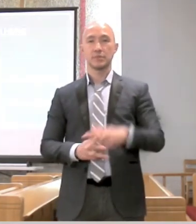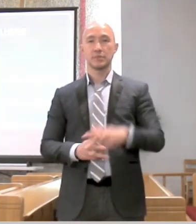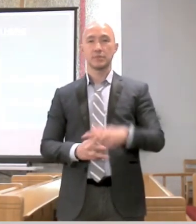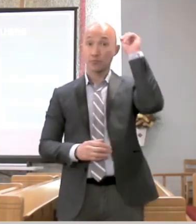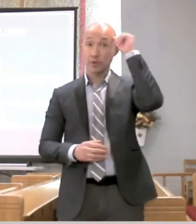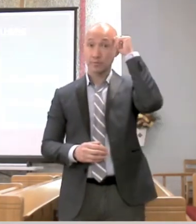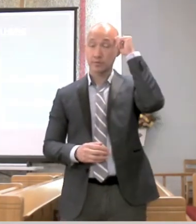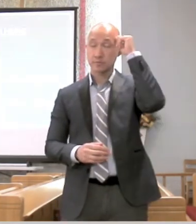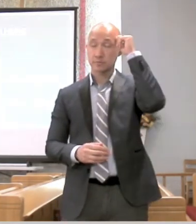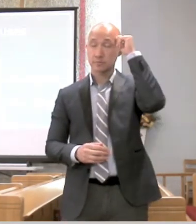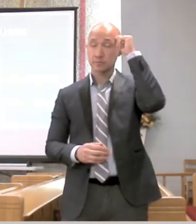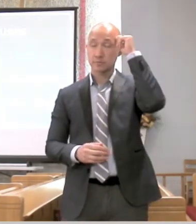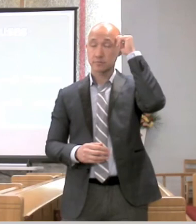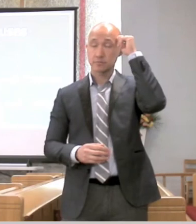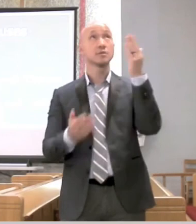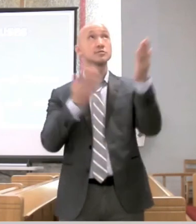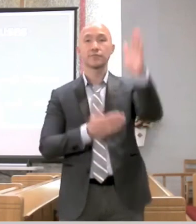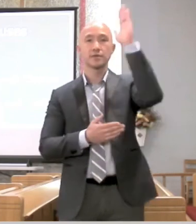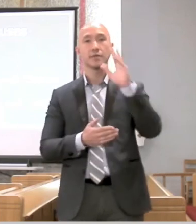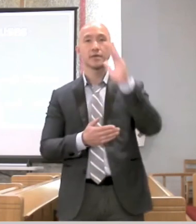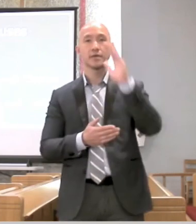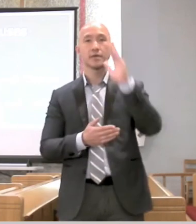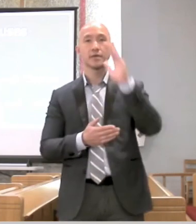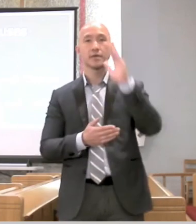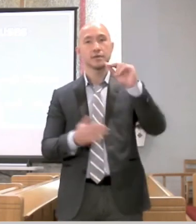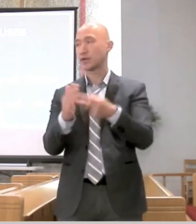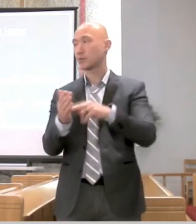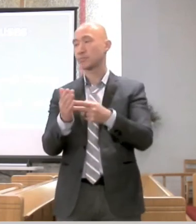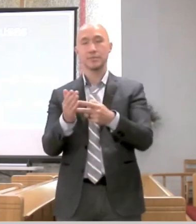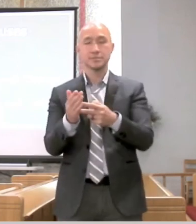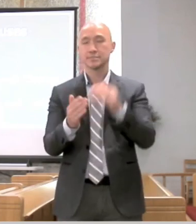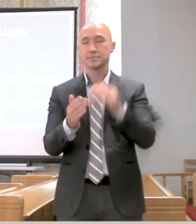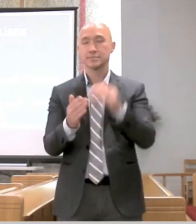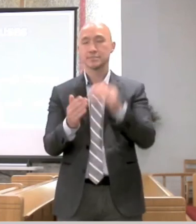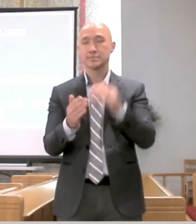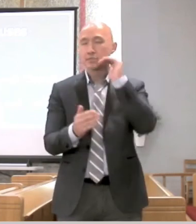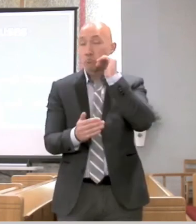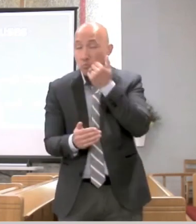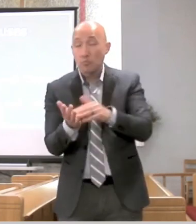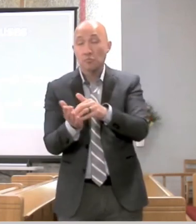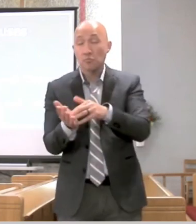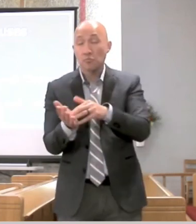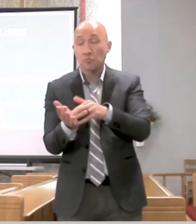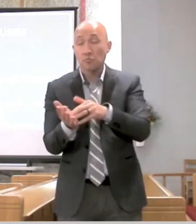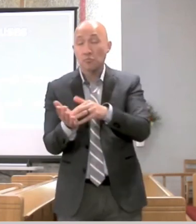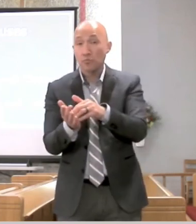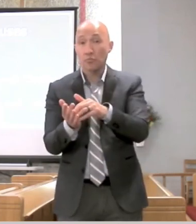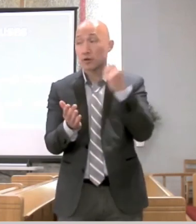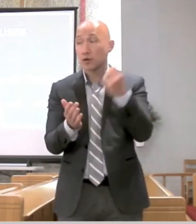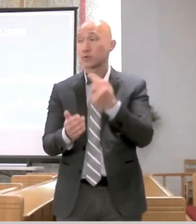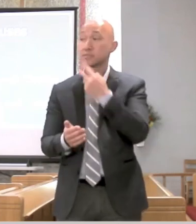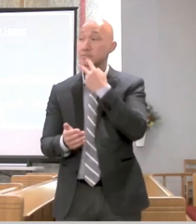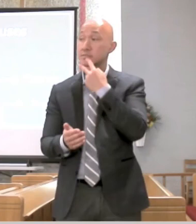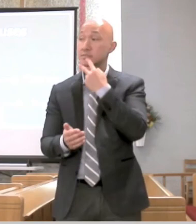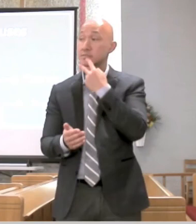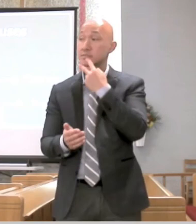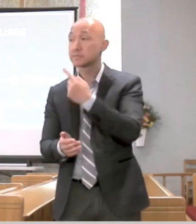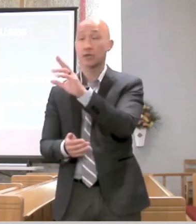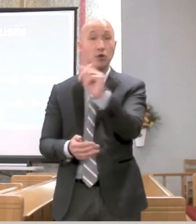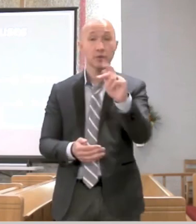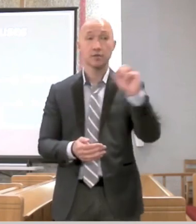pushover, because that's not what Jesus was. You be stern with the people who require sternness, with